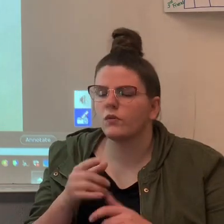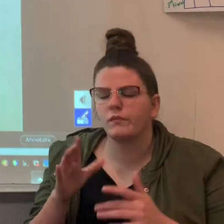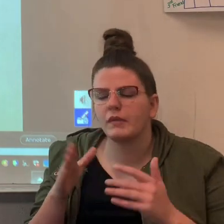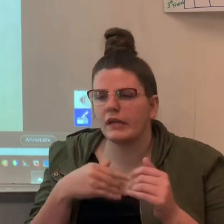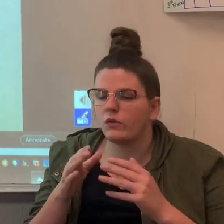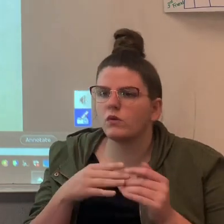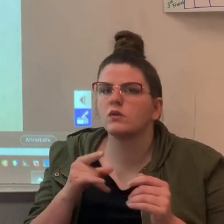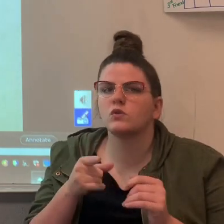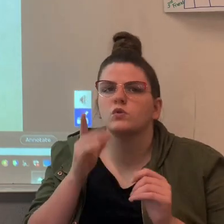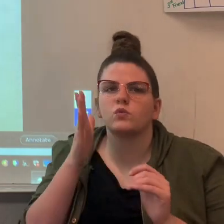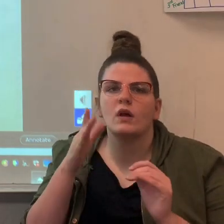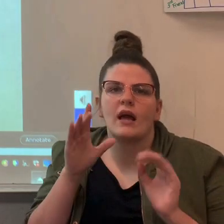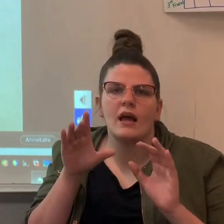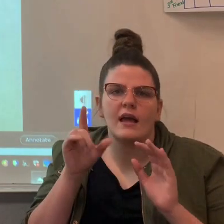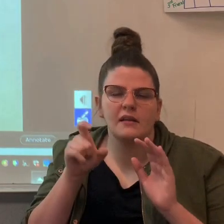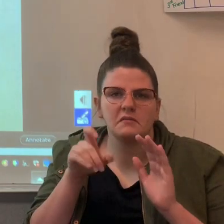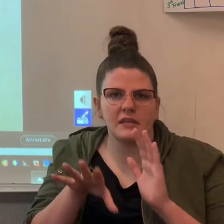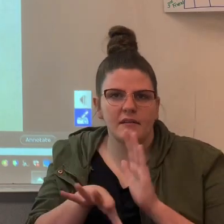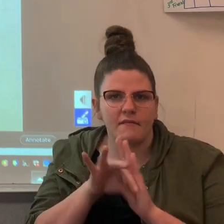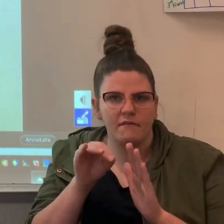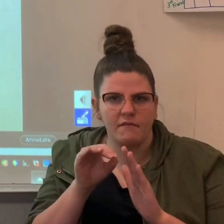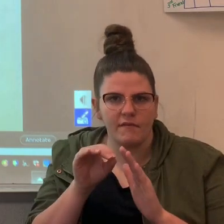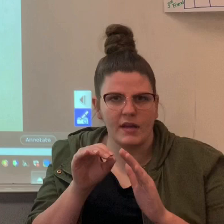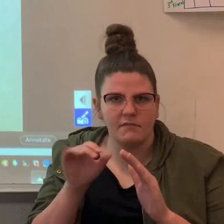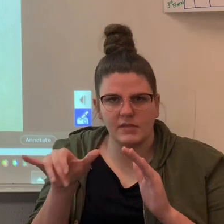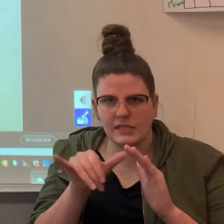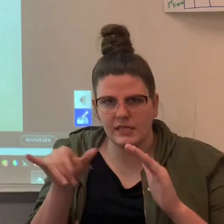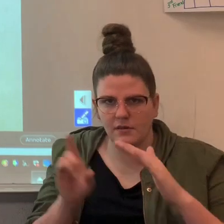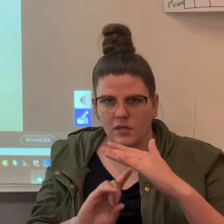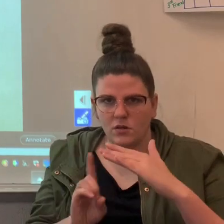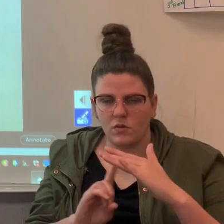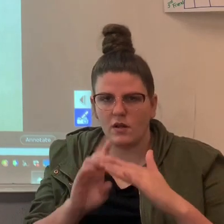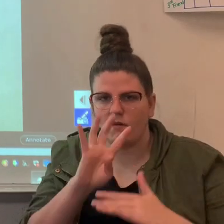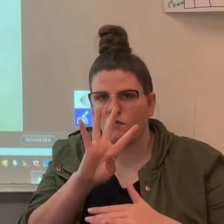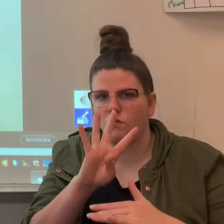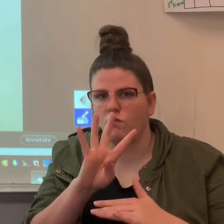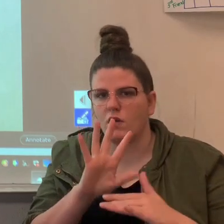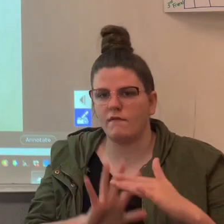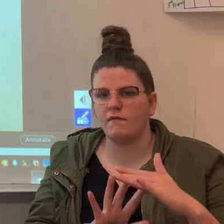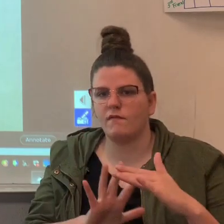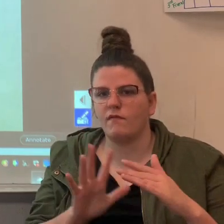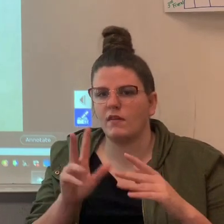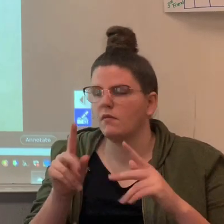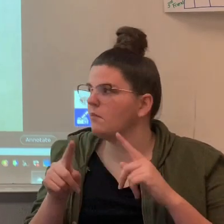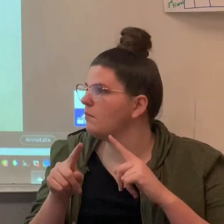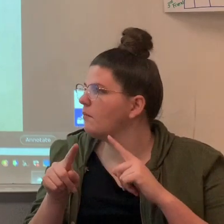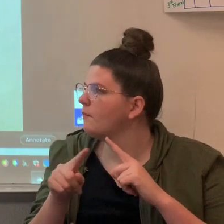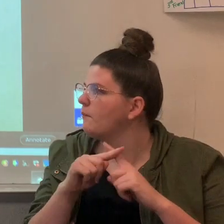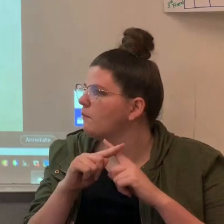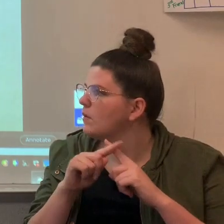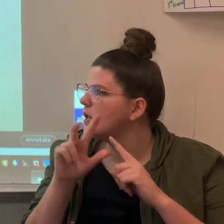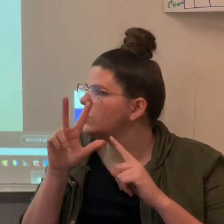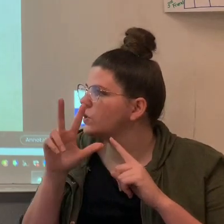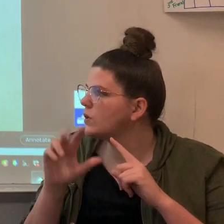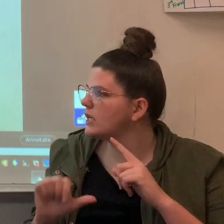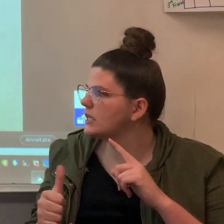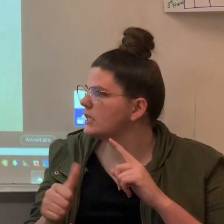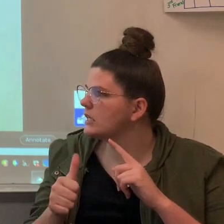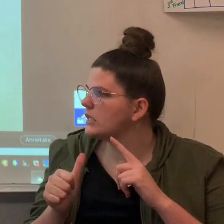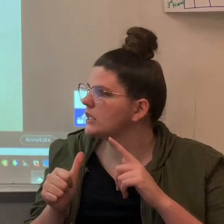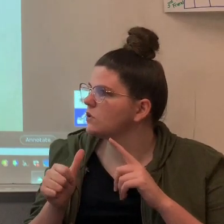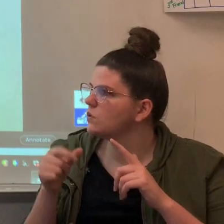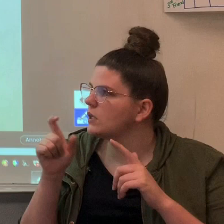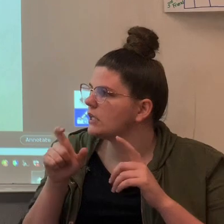common denominator, and we can figure this one out. We have 4/5 plus 3 tenths, which we're going to end up keeping our 10, because that's